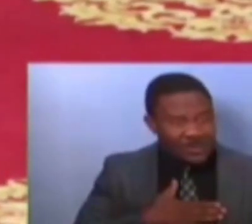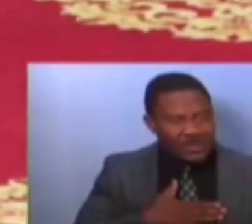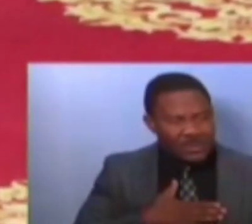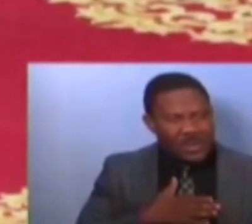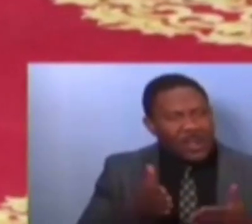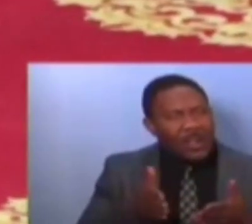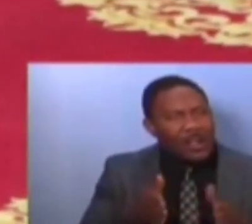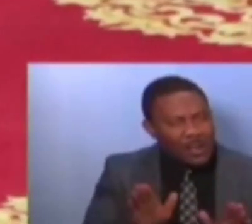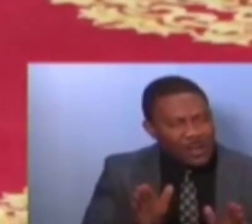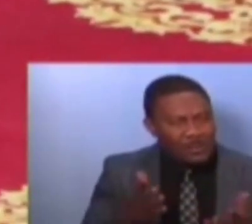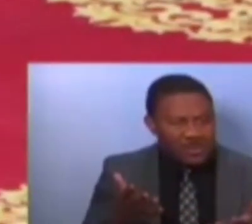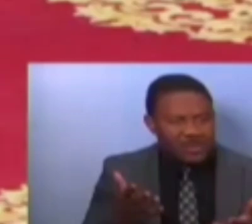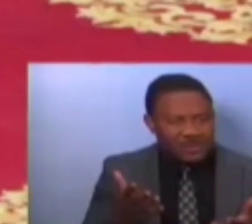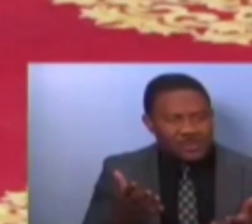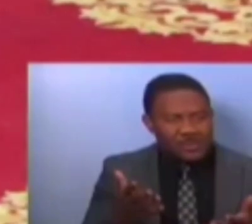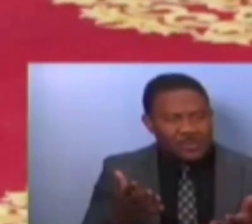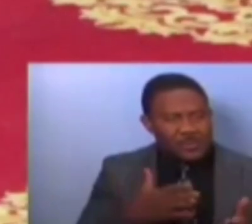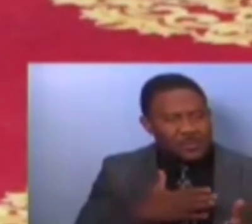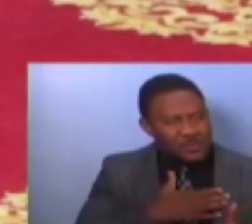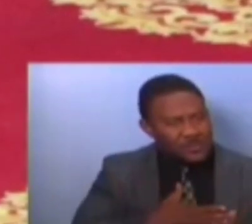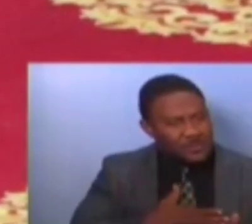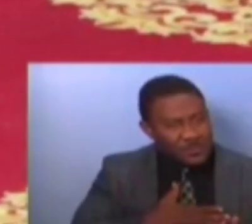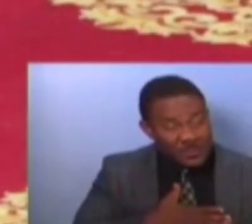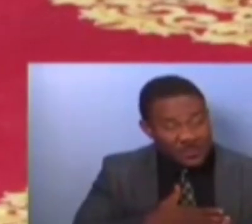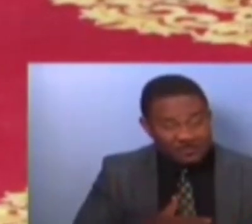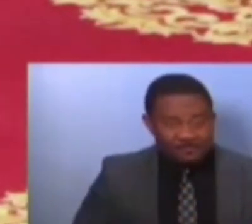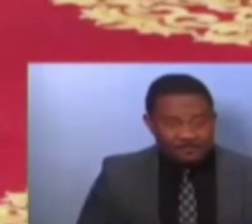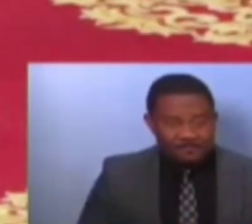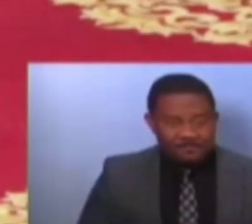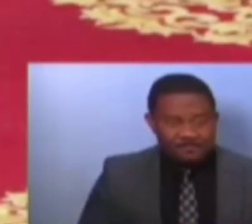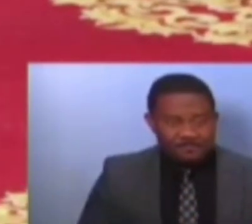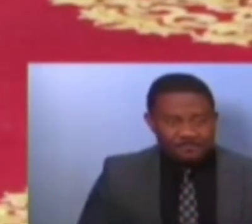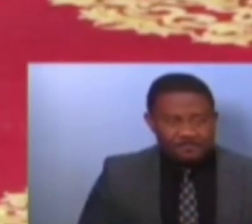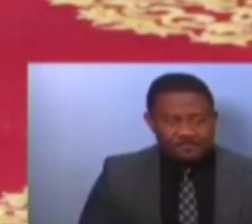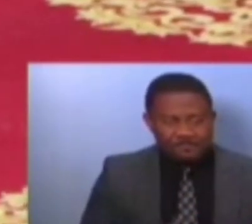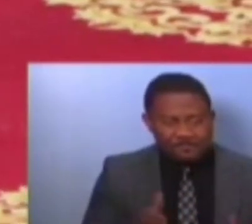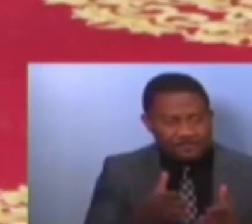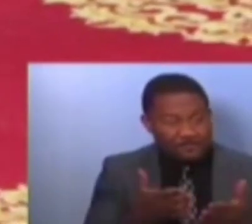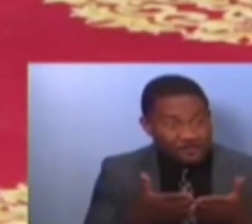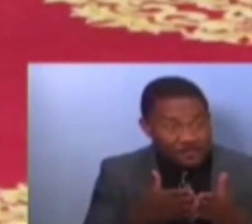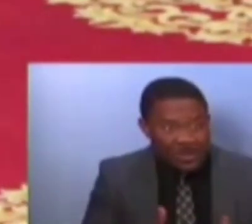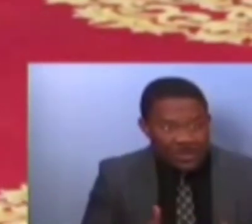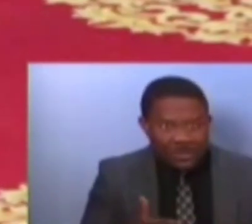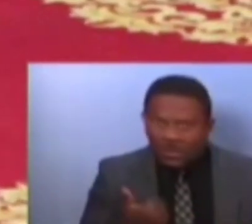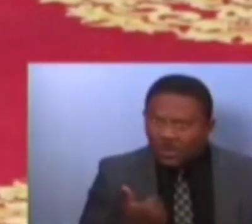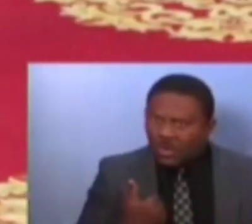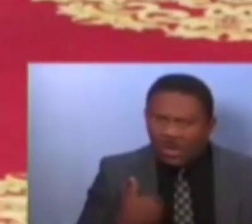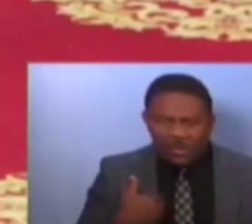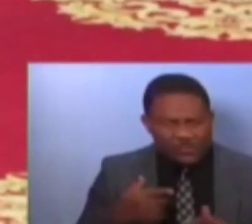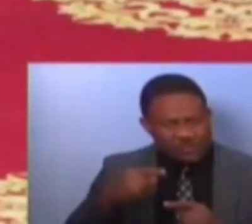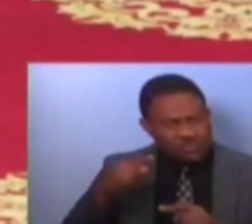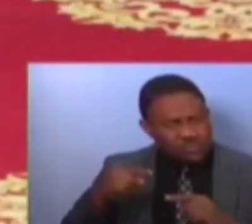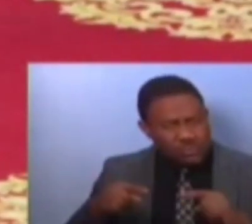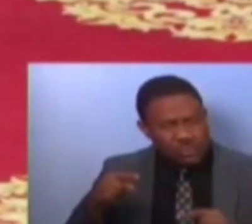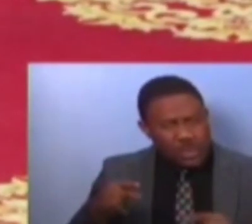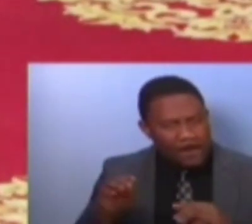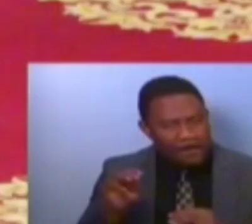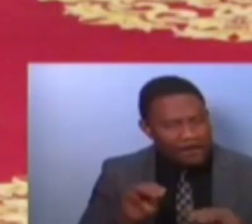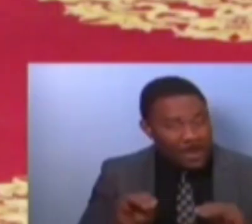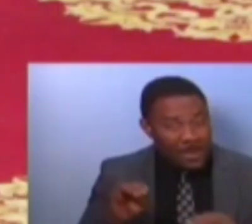make my point. Honorable minority leader, there are extraneous matters